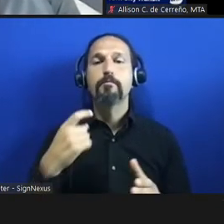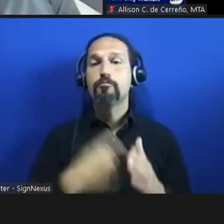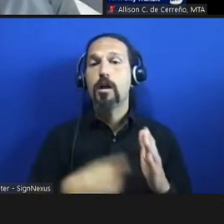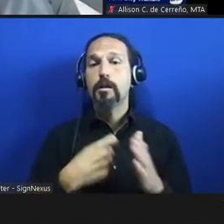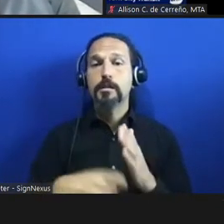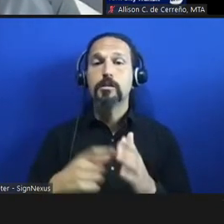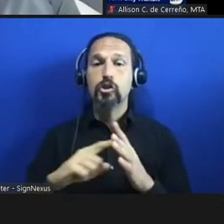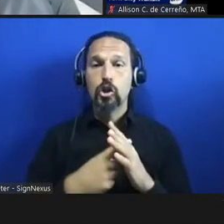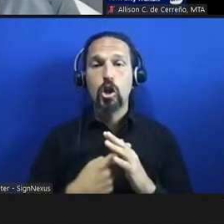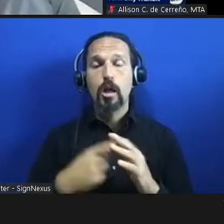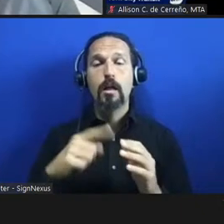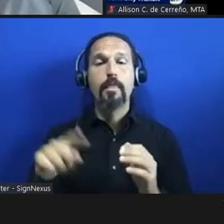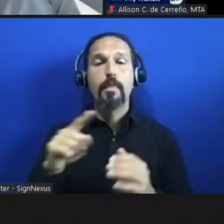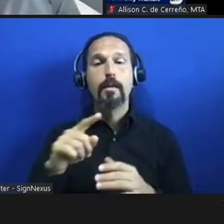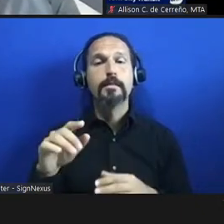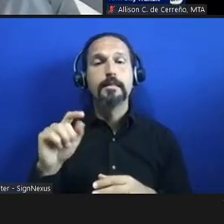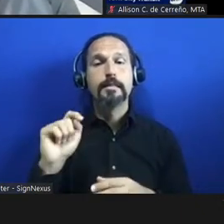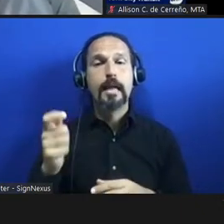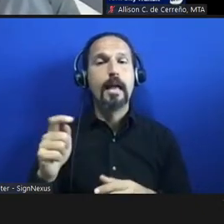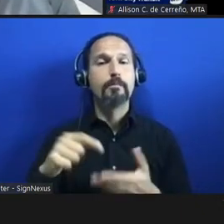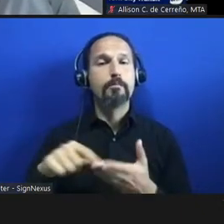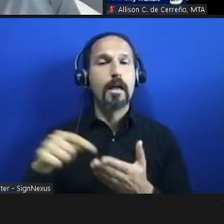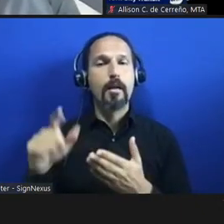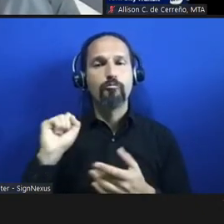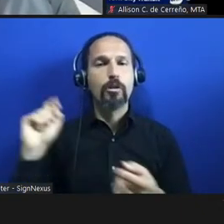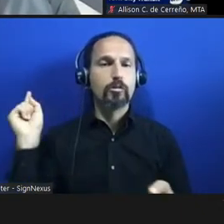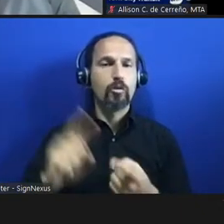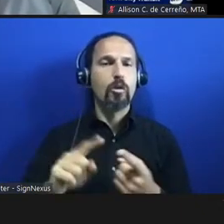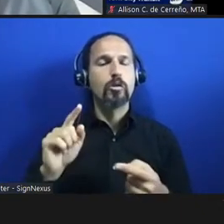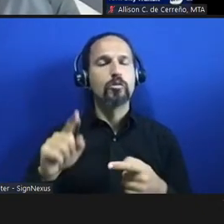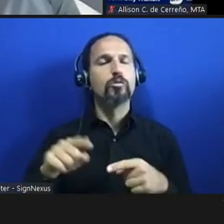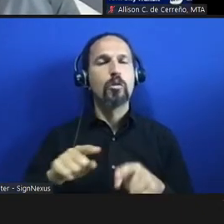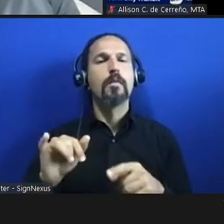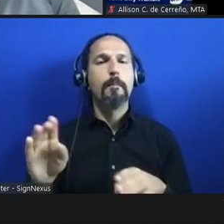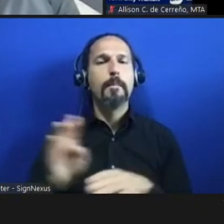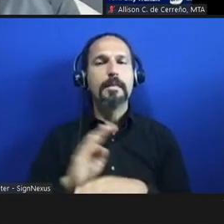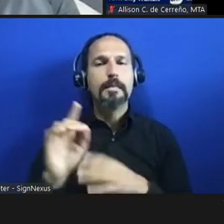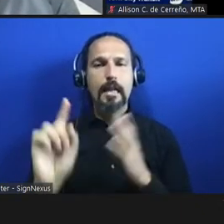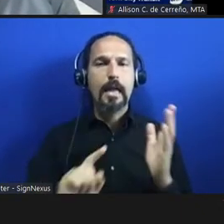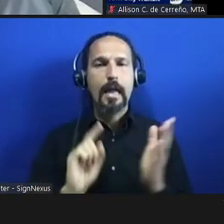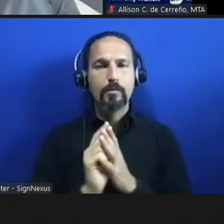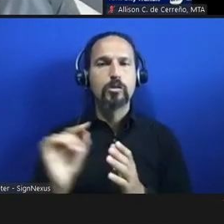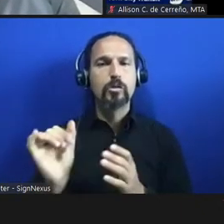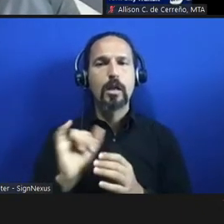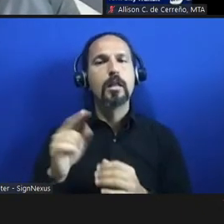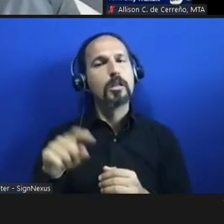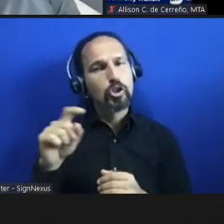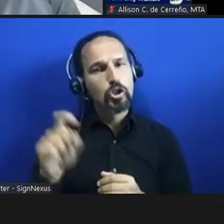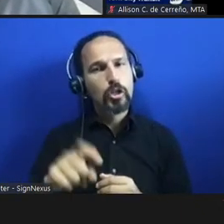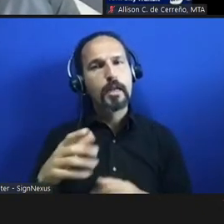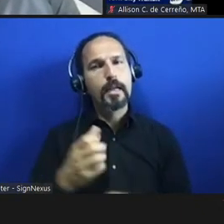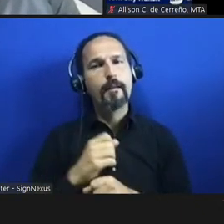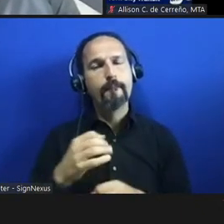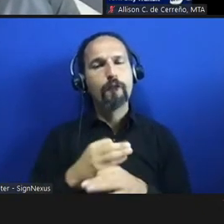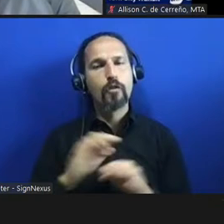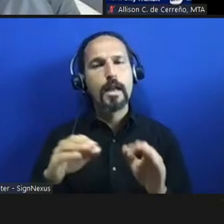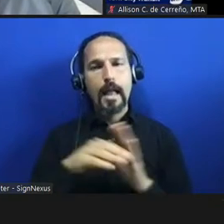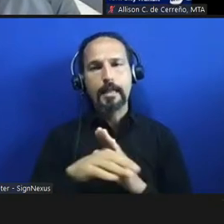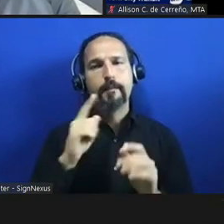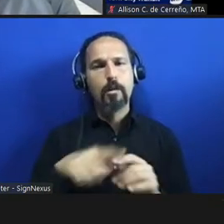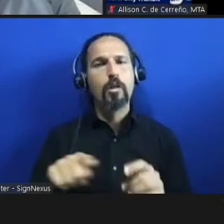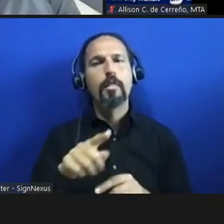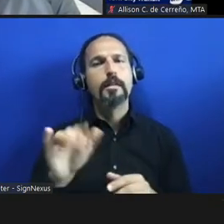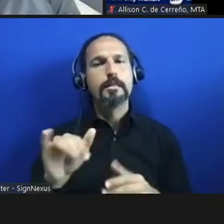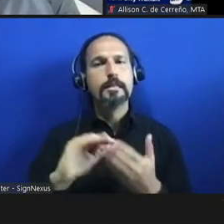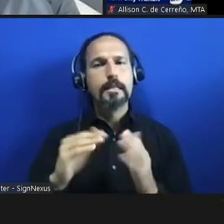New York City residents and taxpayers need to be reduced during business hours and most importantly deserve and need free access to their city